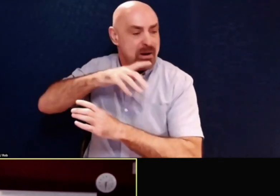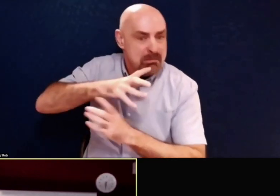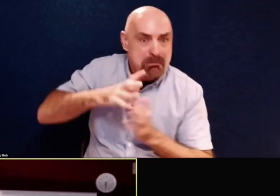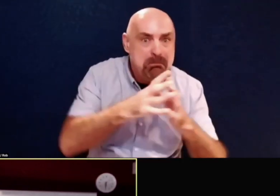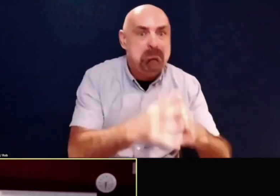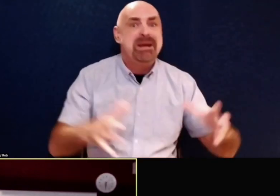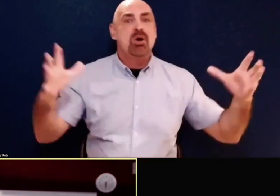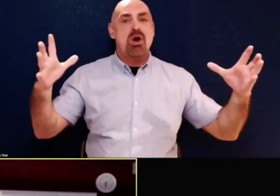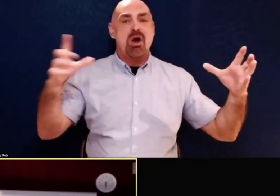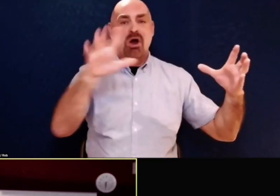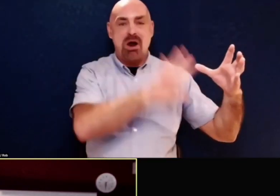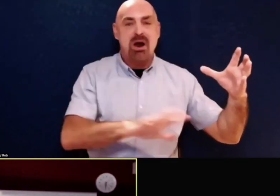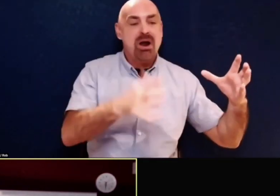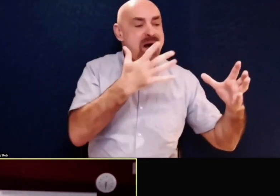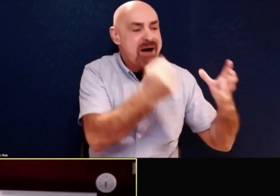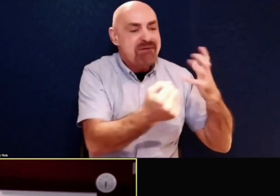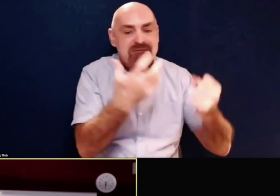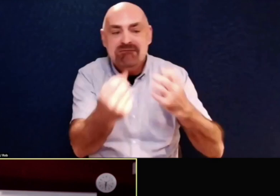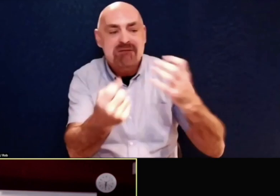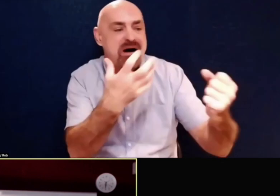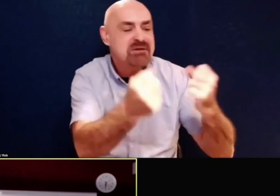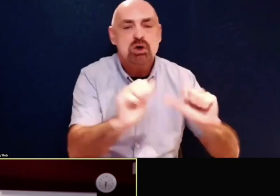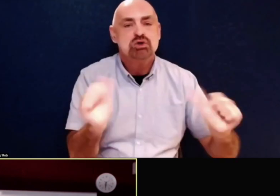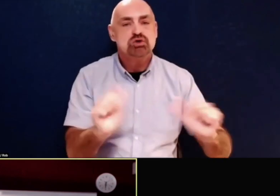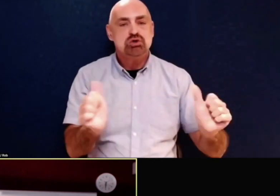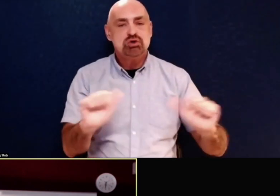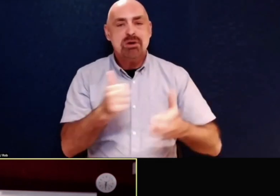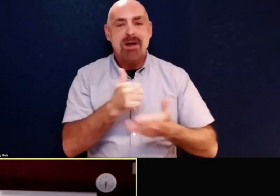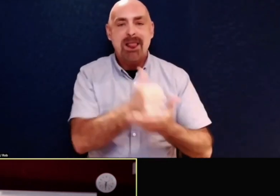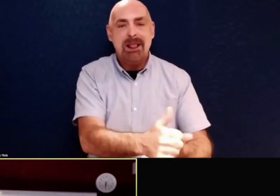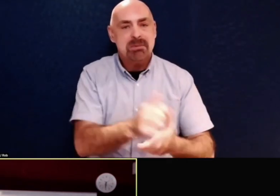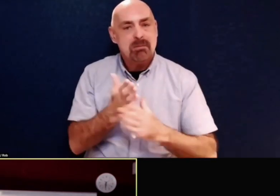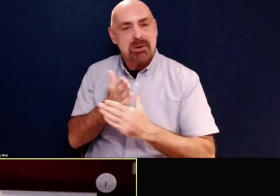to be experiencing problems haven't been addressed at all.